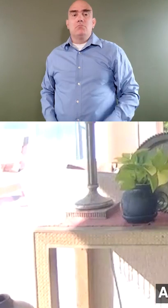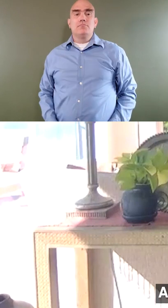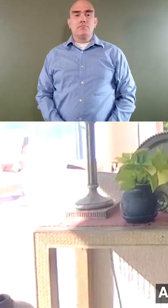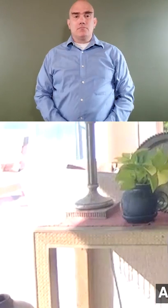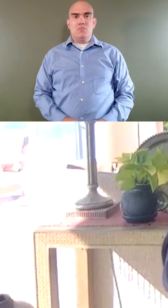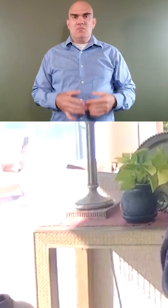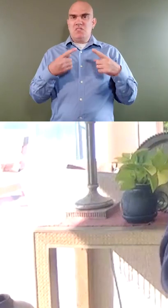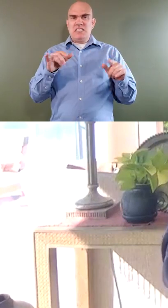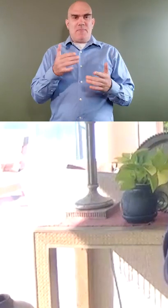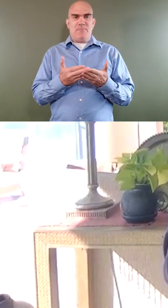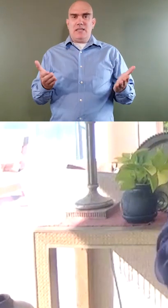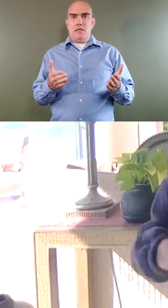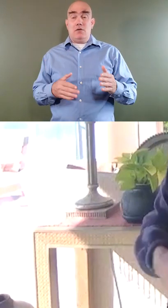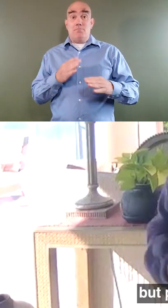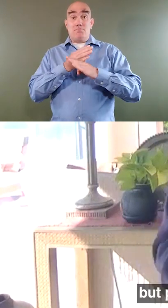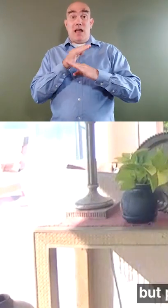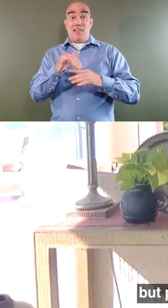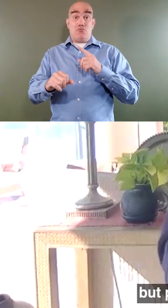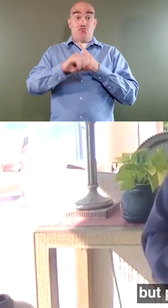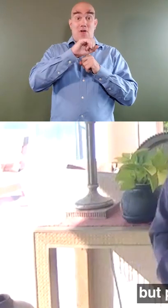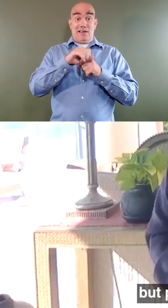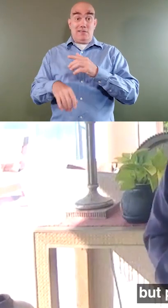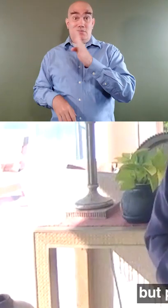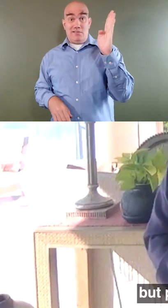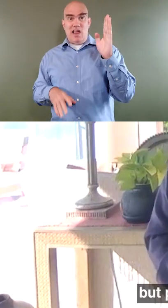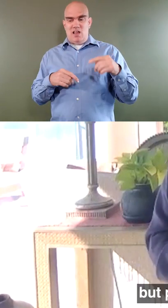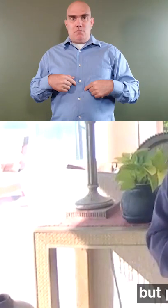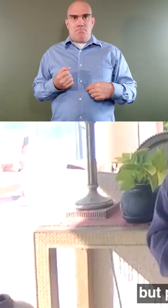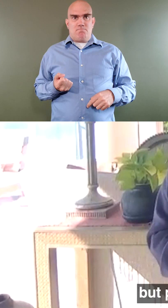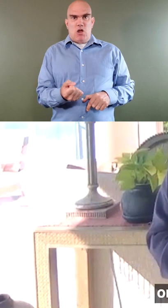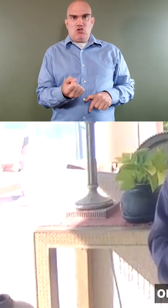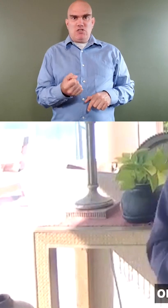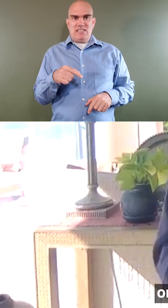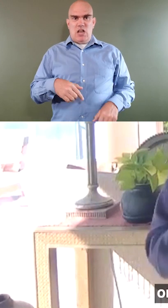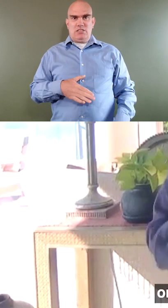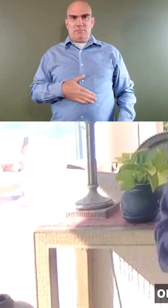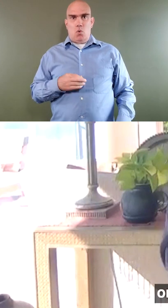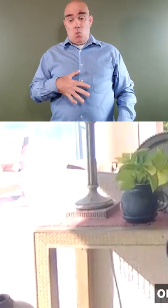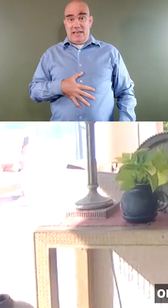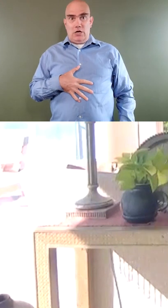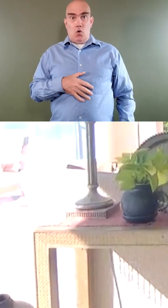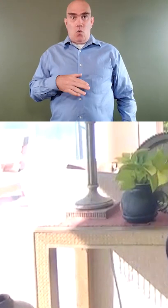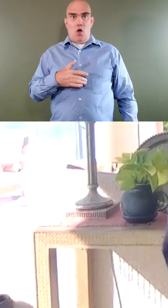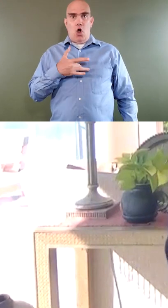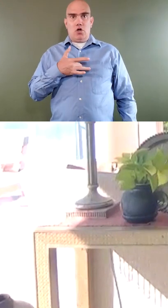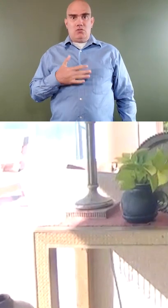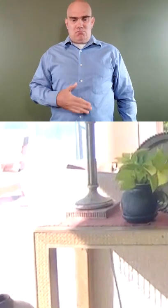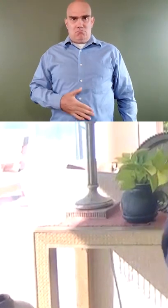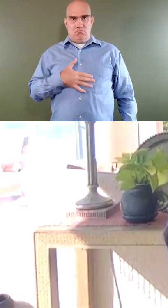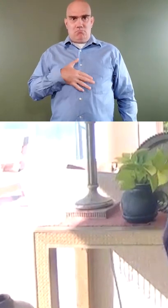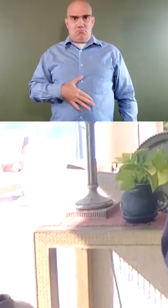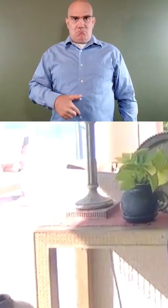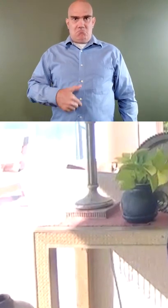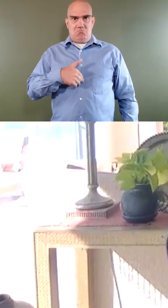thing, blocking the strike aside, but punching down into the stomach or the solar plexus or the heart,